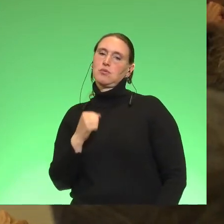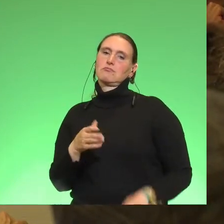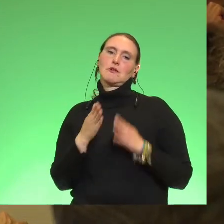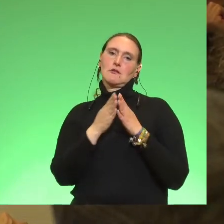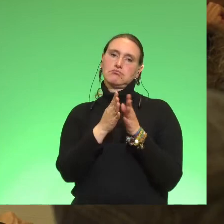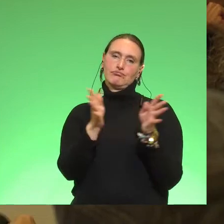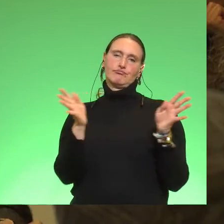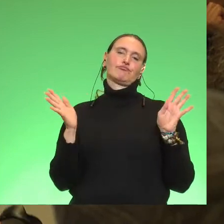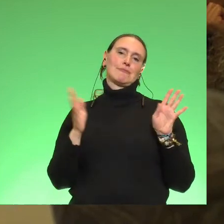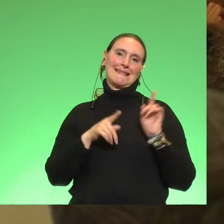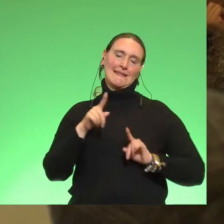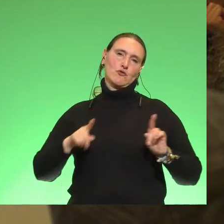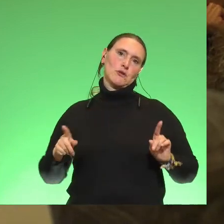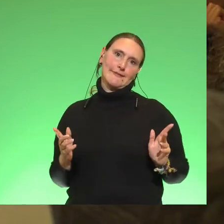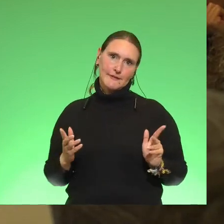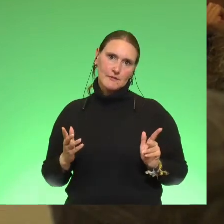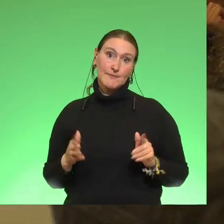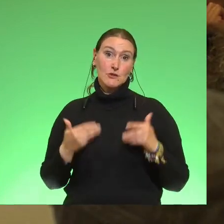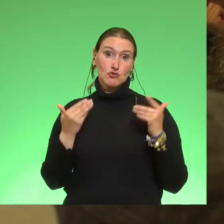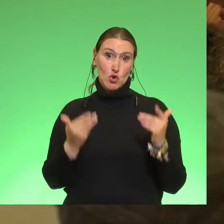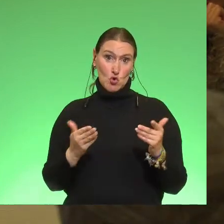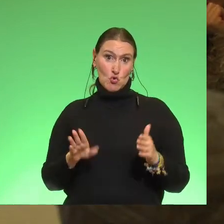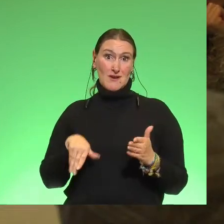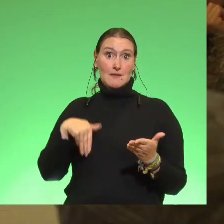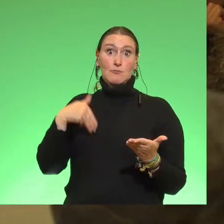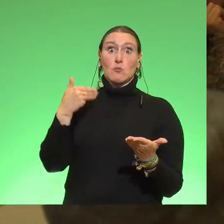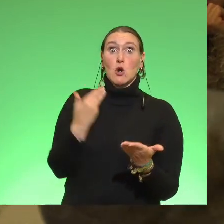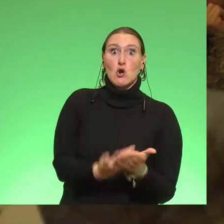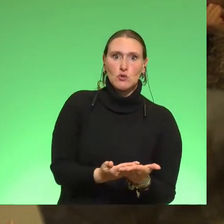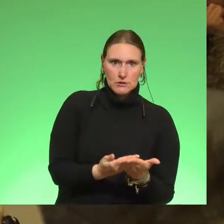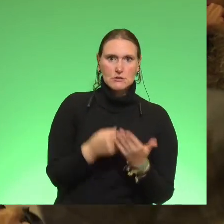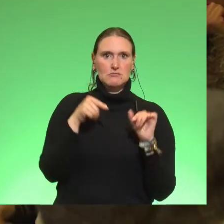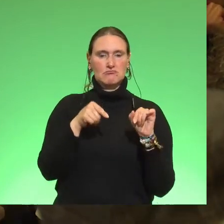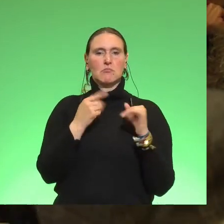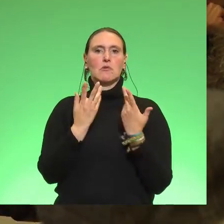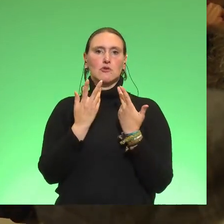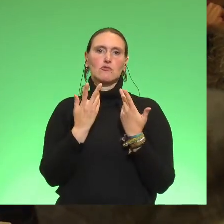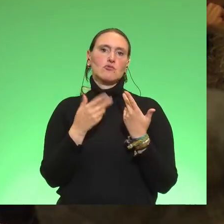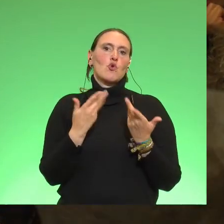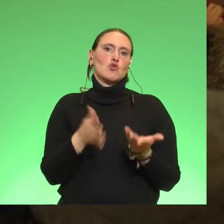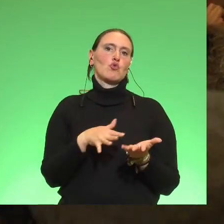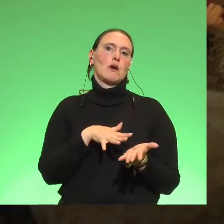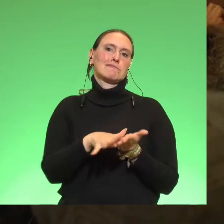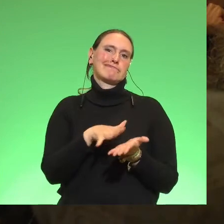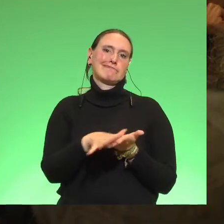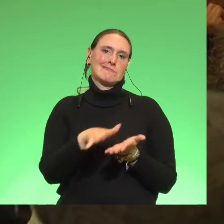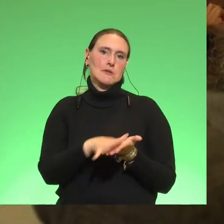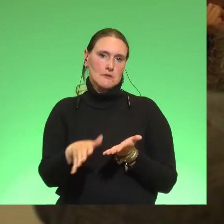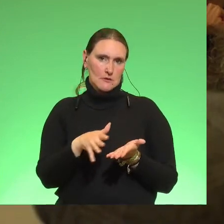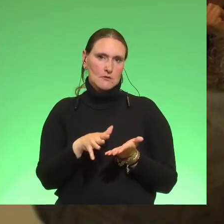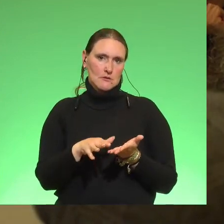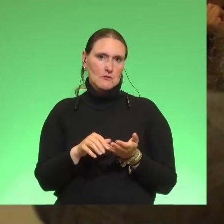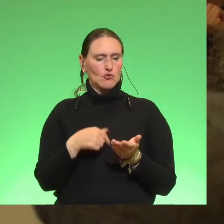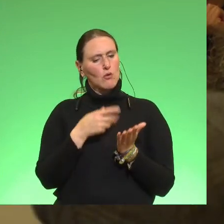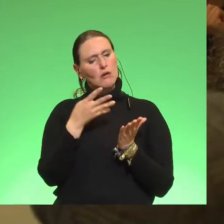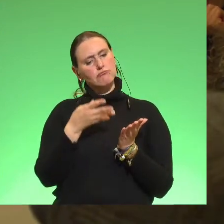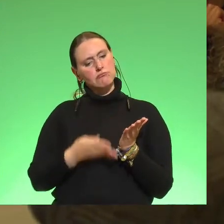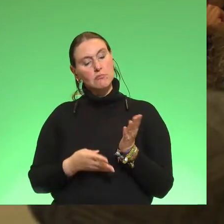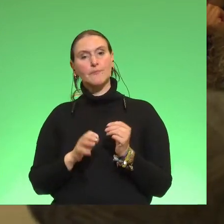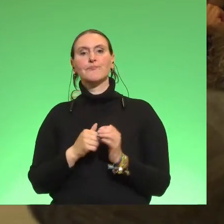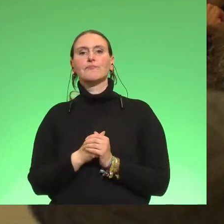would propose to evaluate as well, other than or next to the